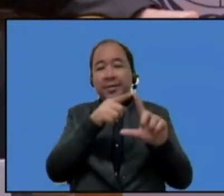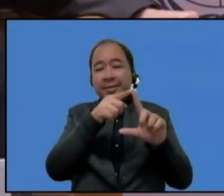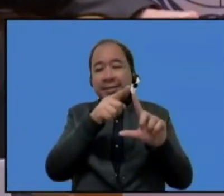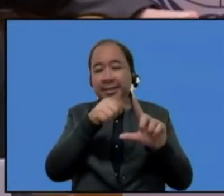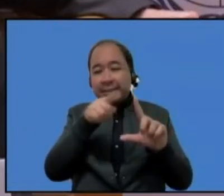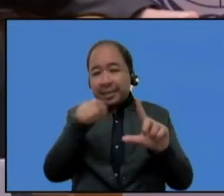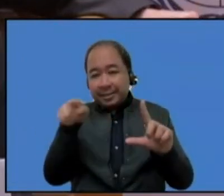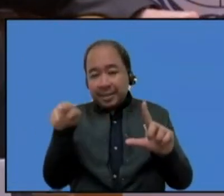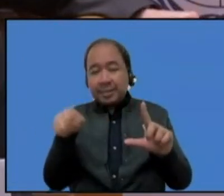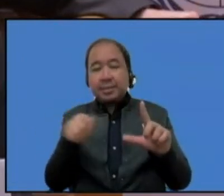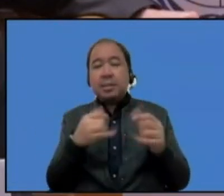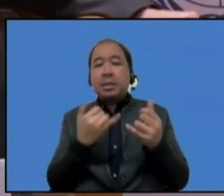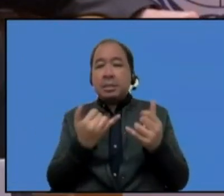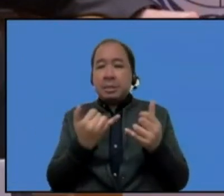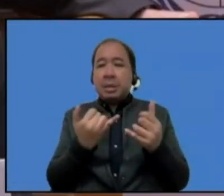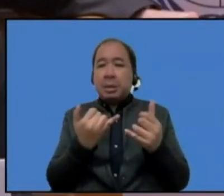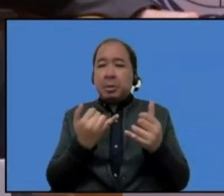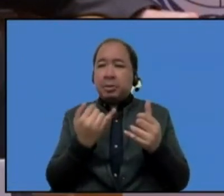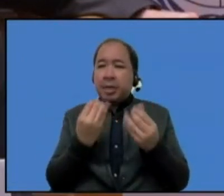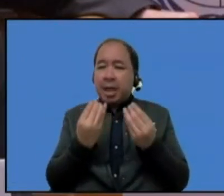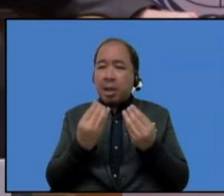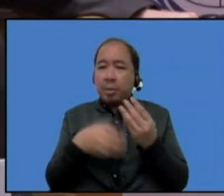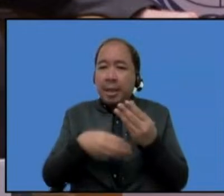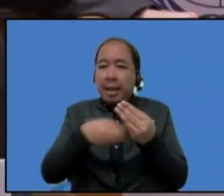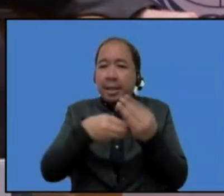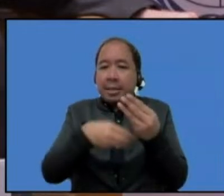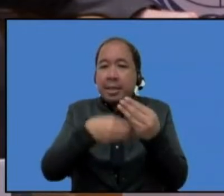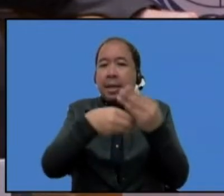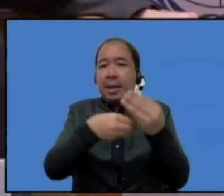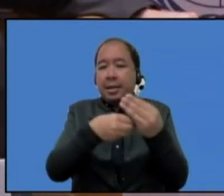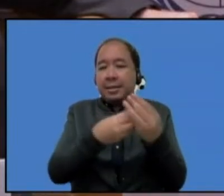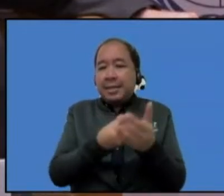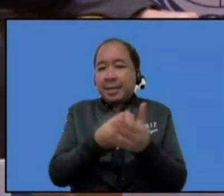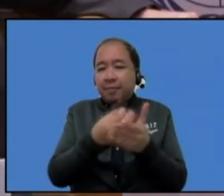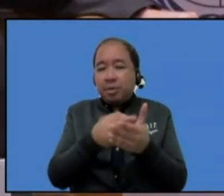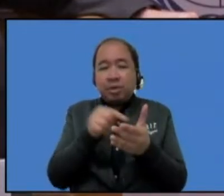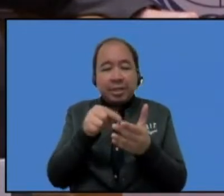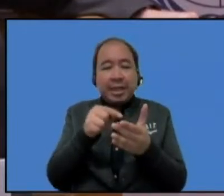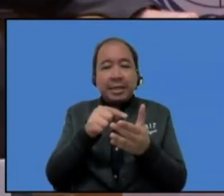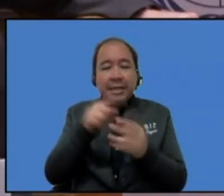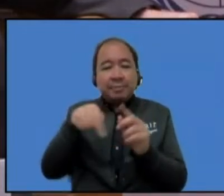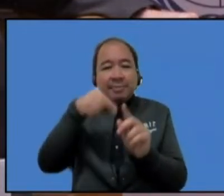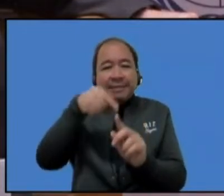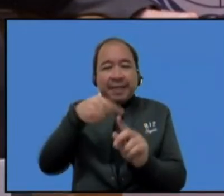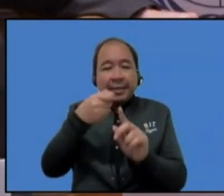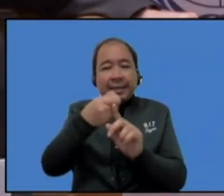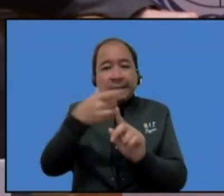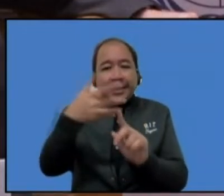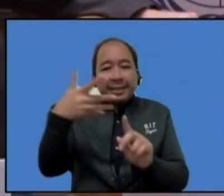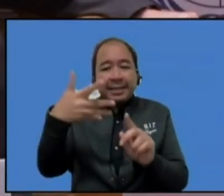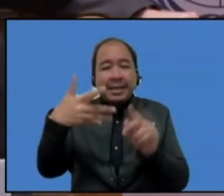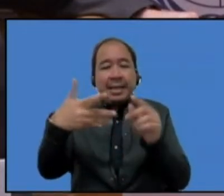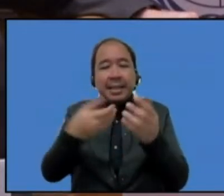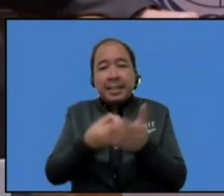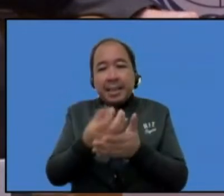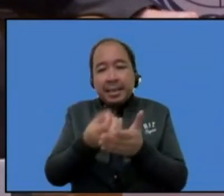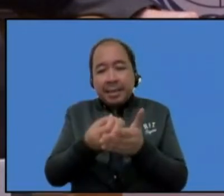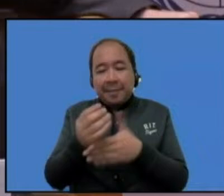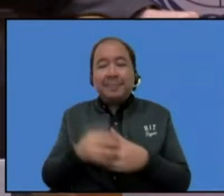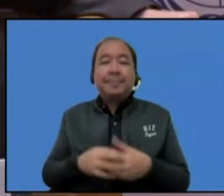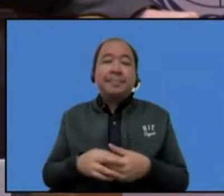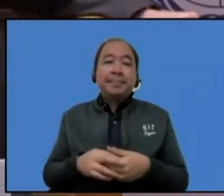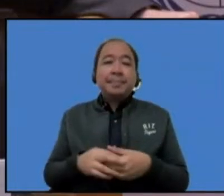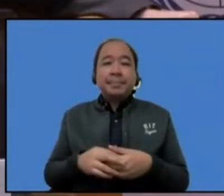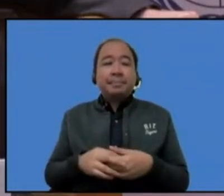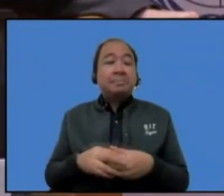the details and the additional elements needed for the disaggregated data. I think since the very beginning, and as we are